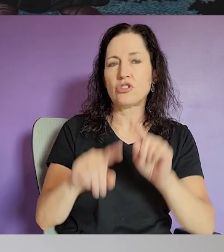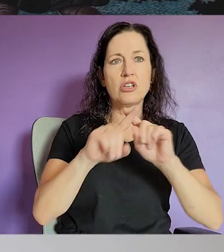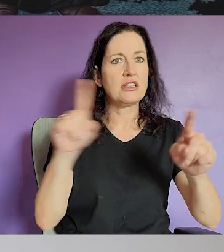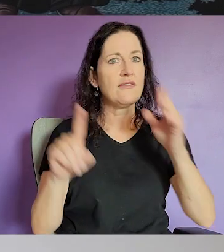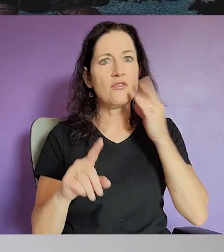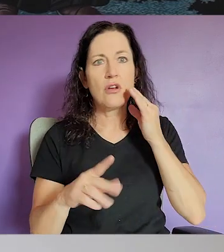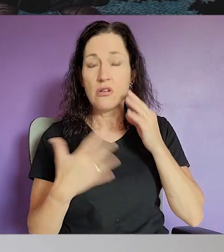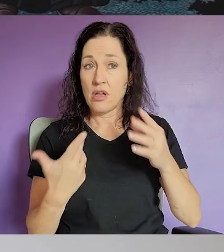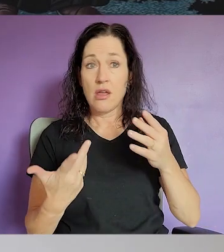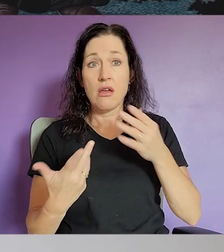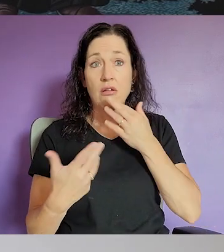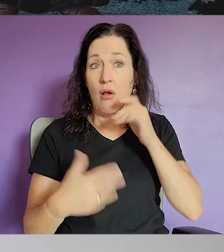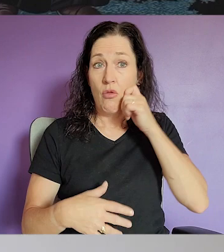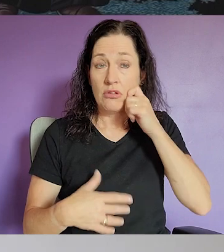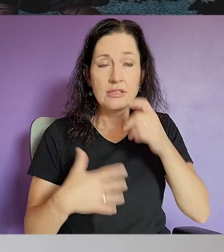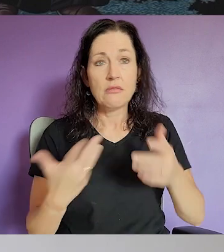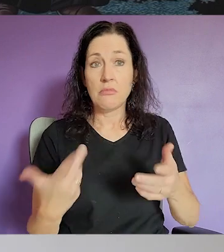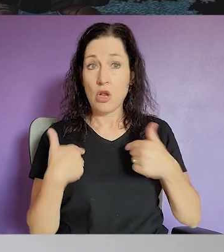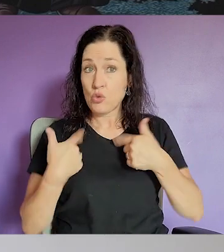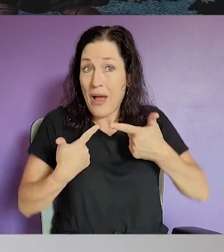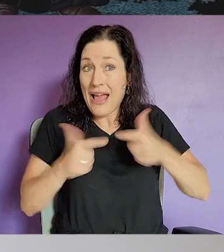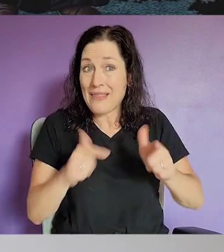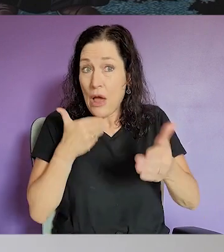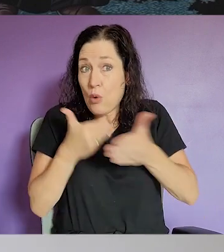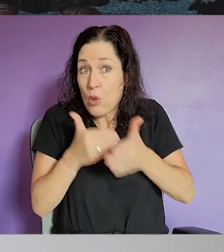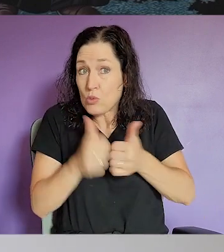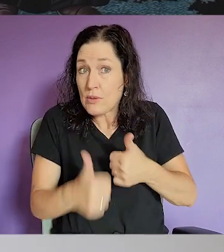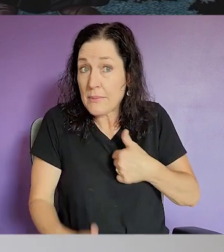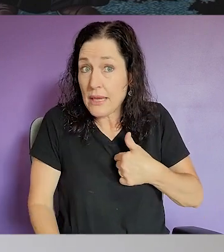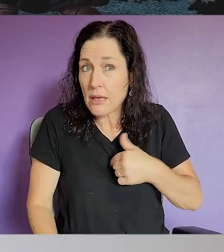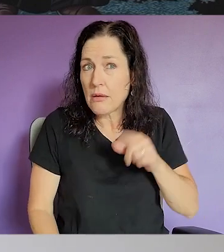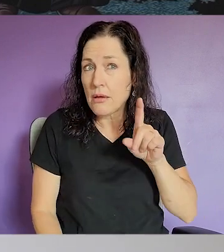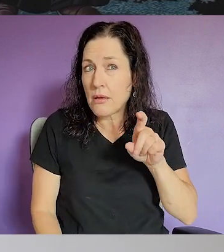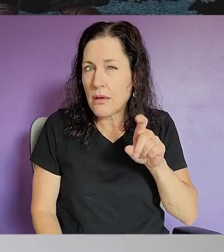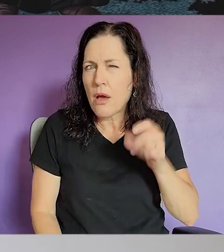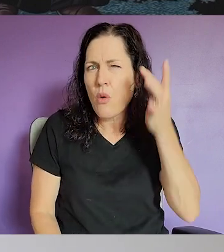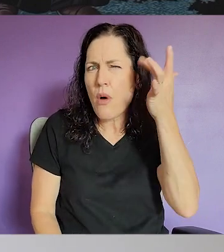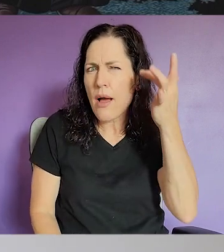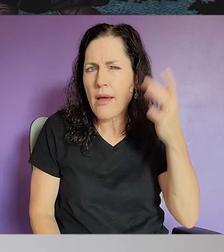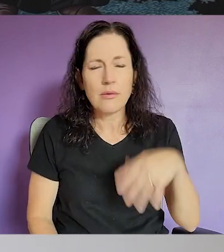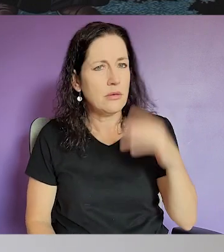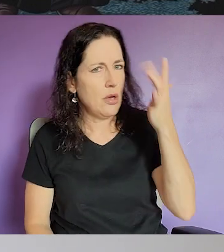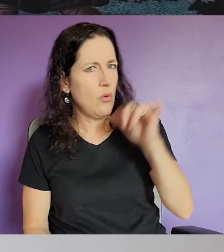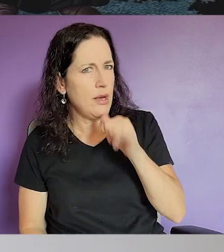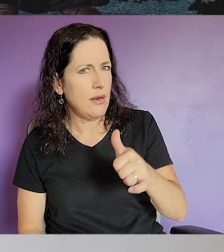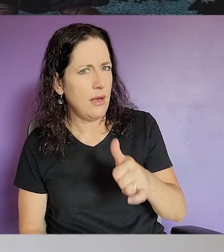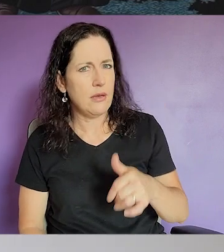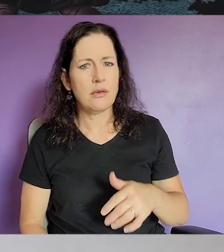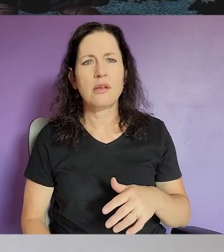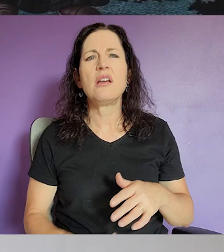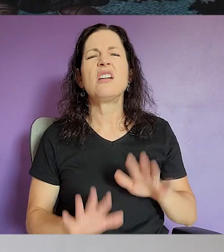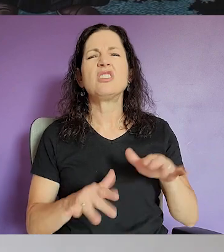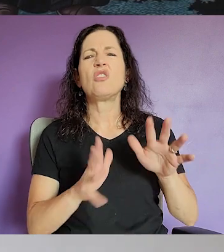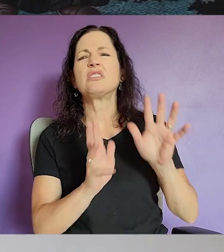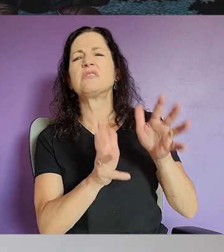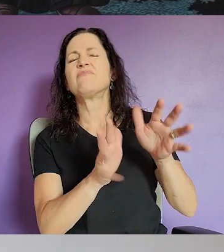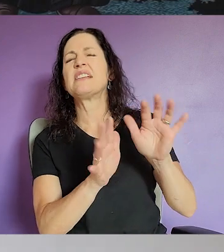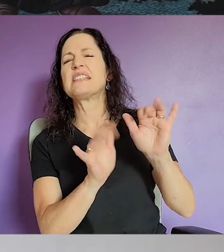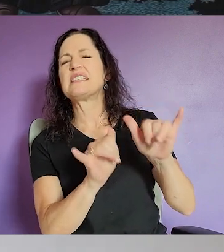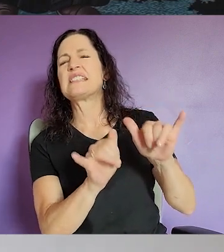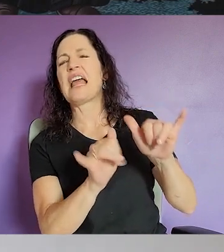let them close? Why and why not? Why do we want them stay in that